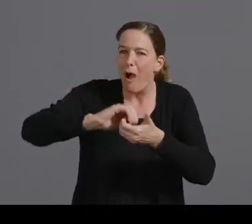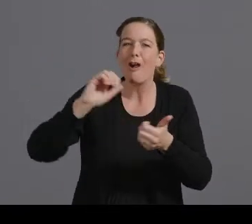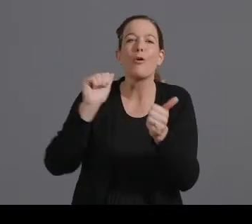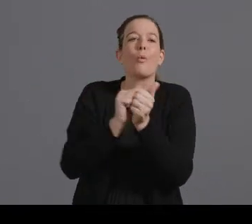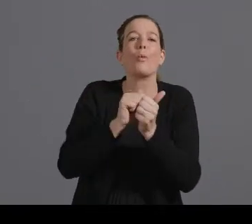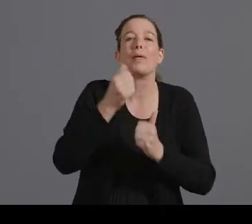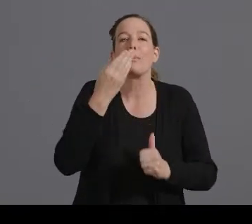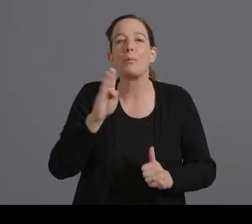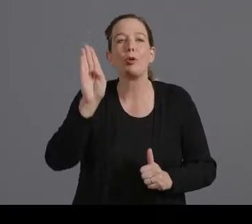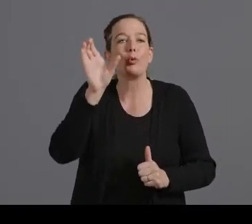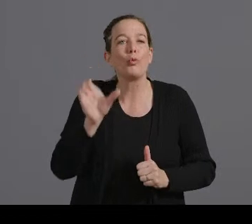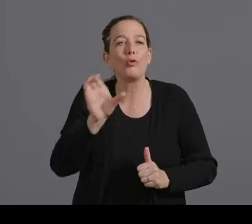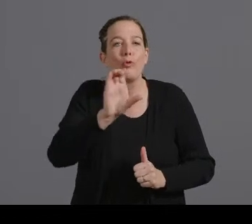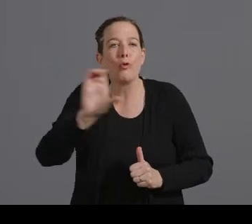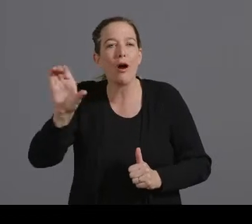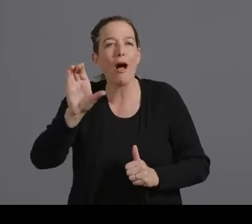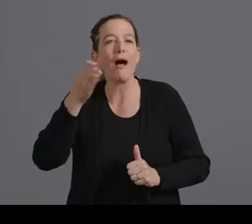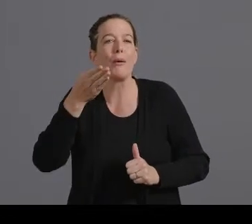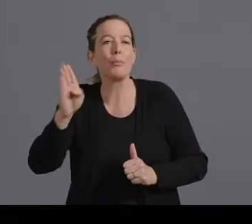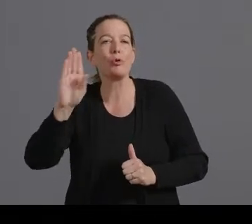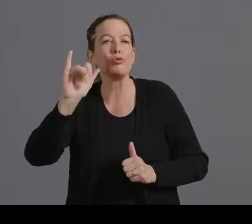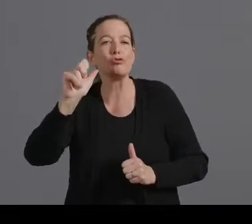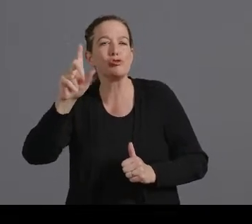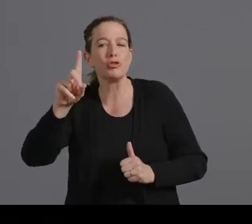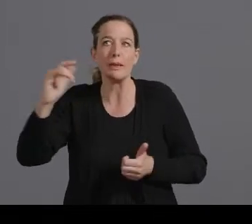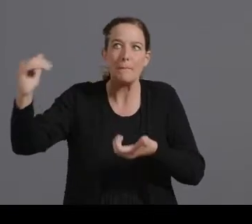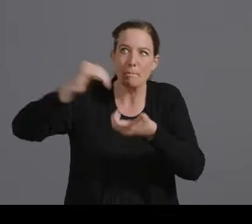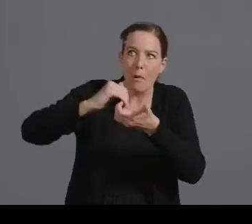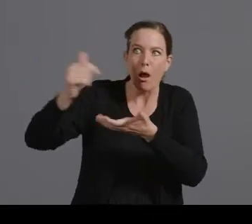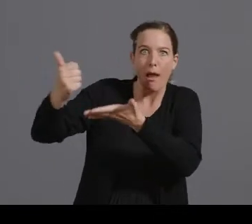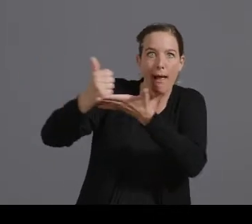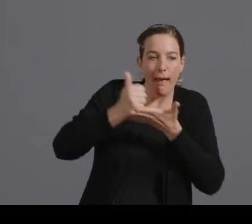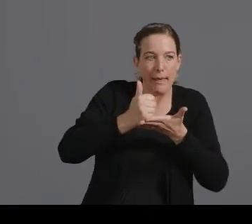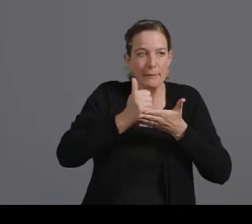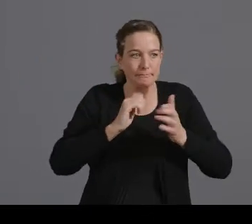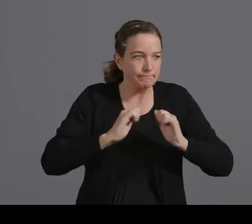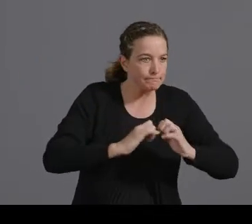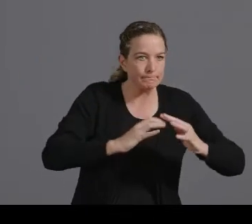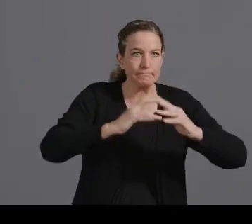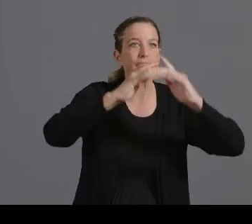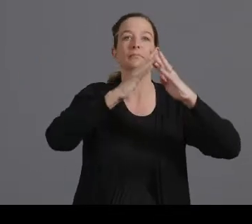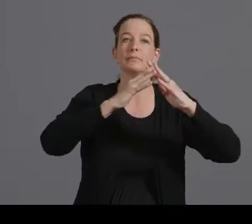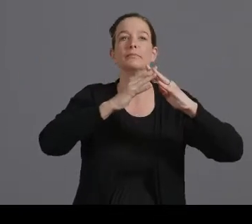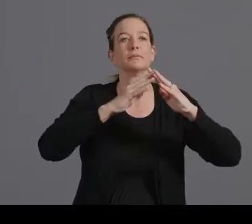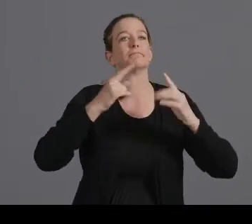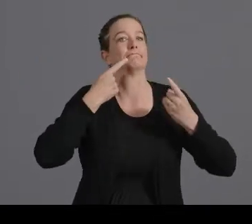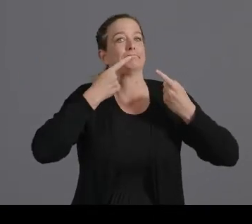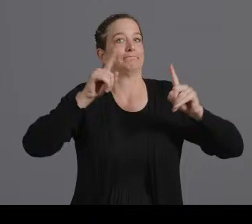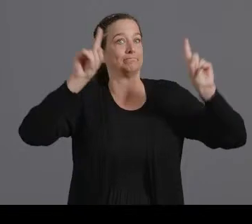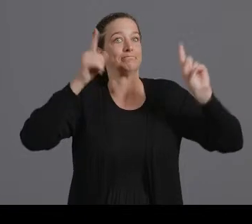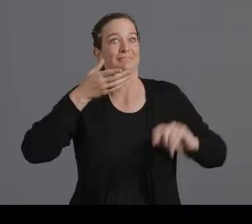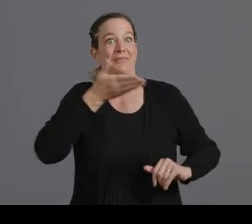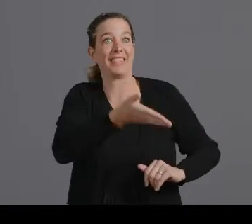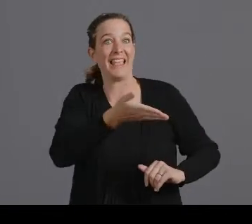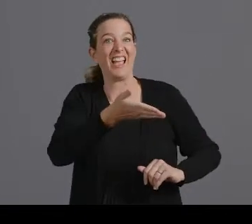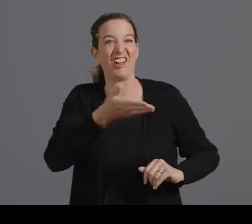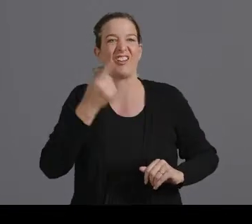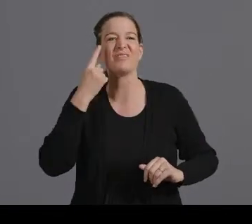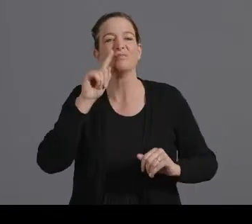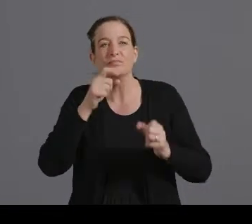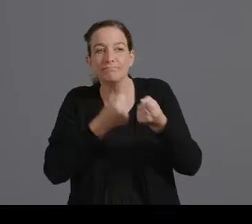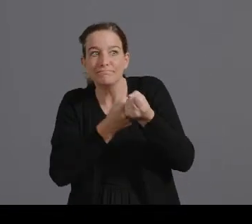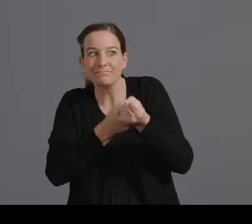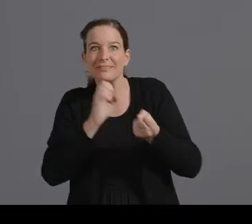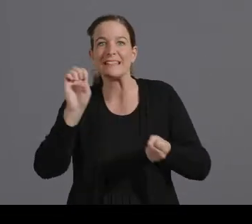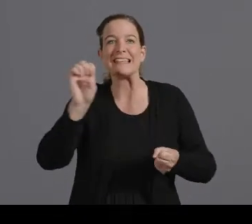at that, and that was a really successful pod out in the East Valley. And we are so grateful to